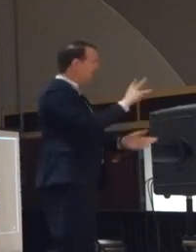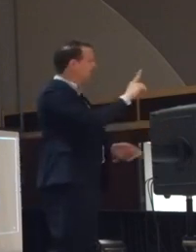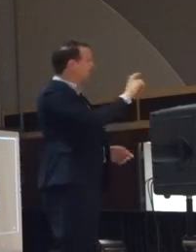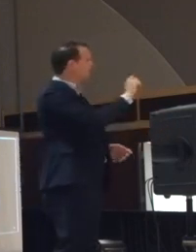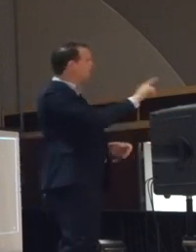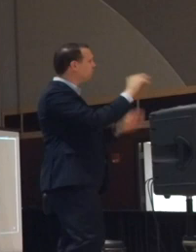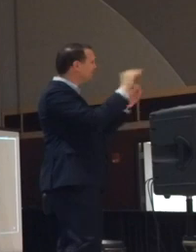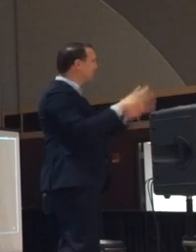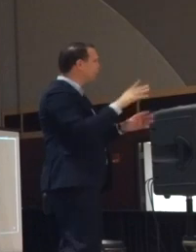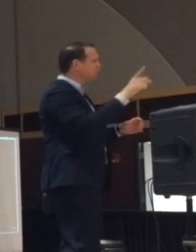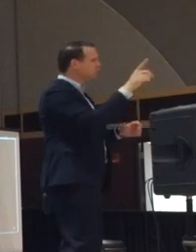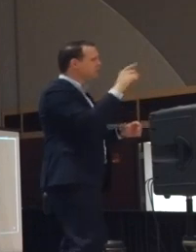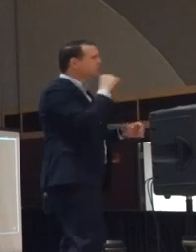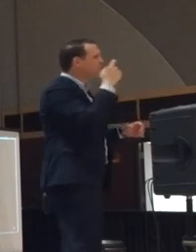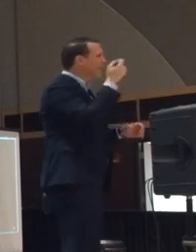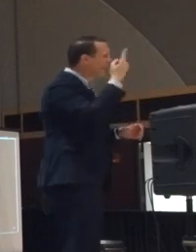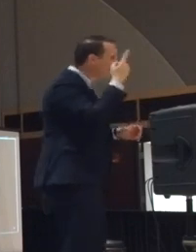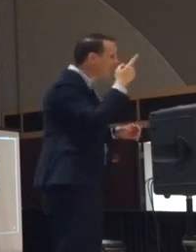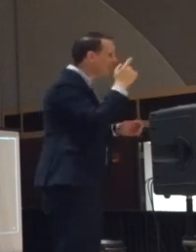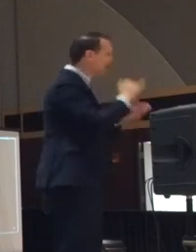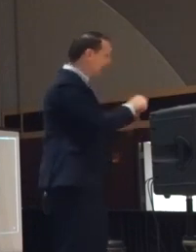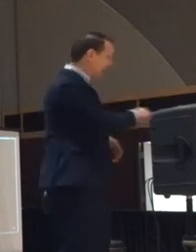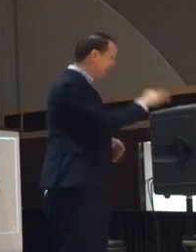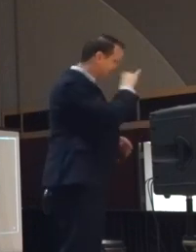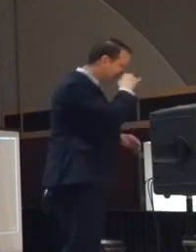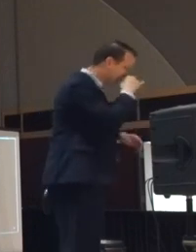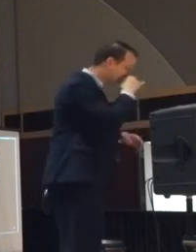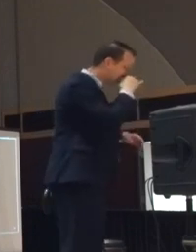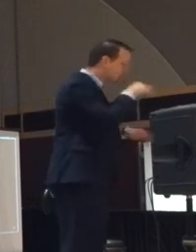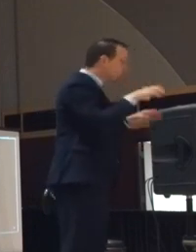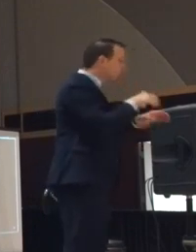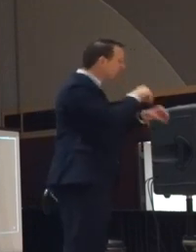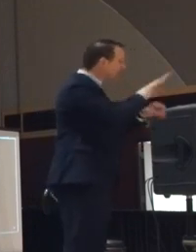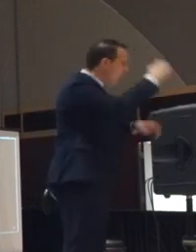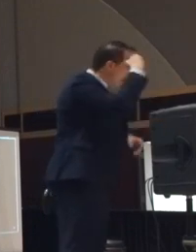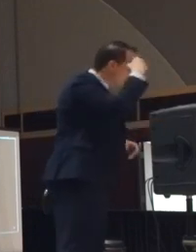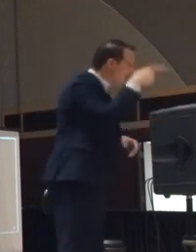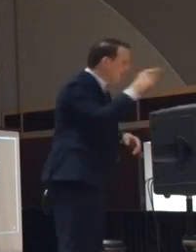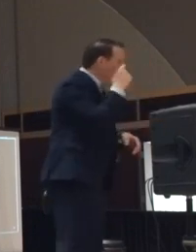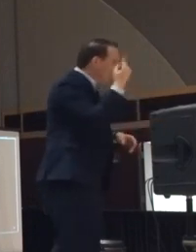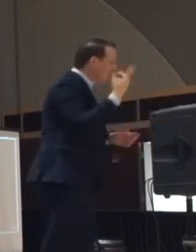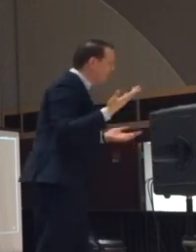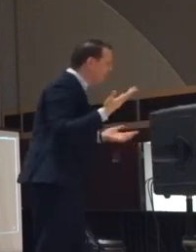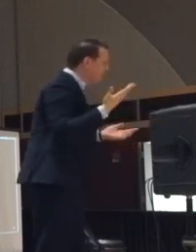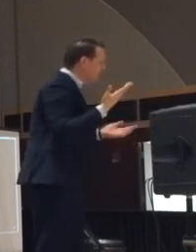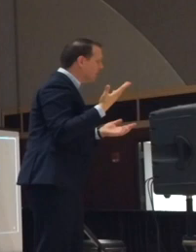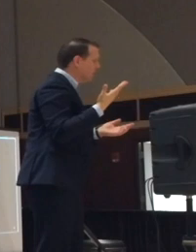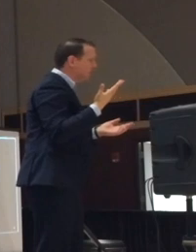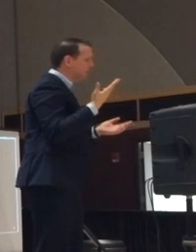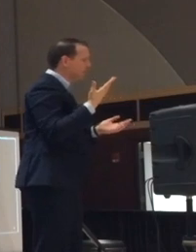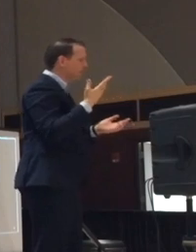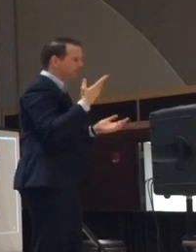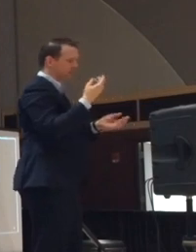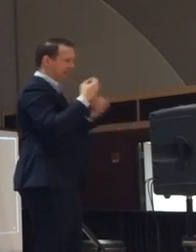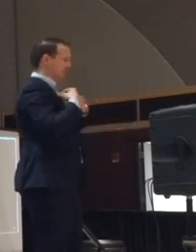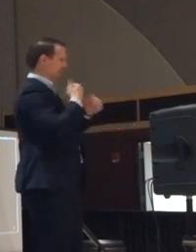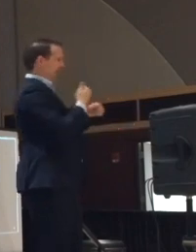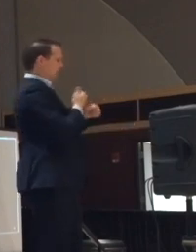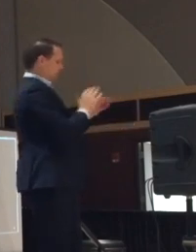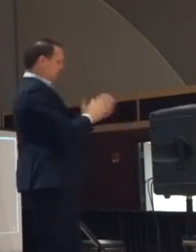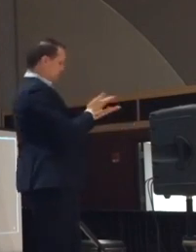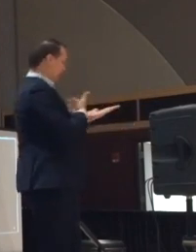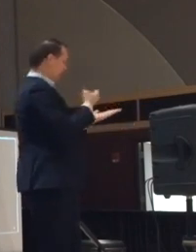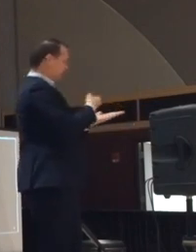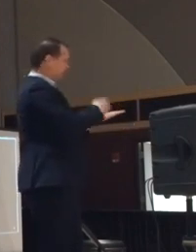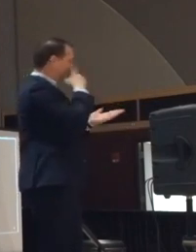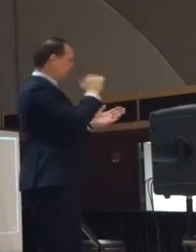teachers, they don't get it. They don't get it that these kids do it in their head. And you can give me an algebra book, I might